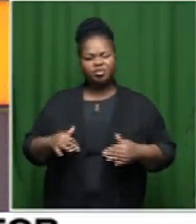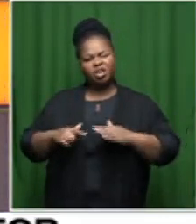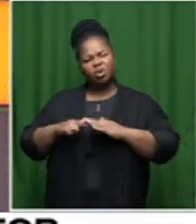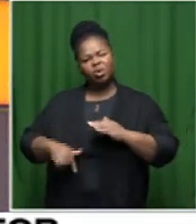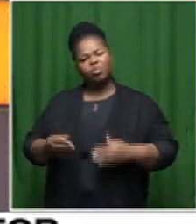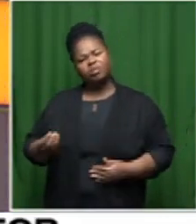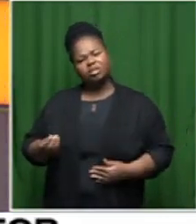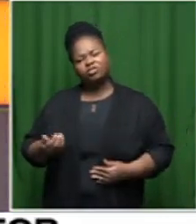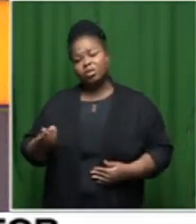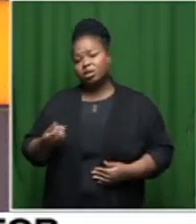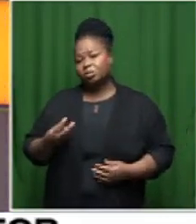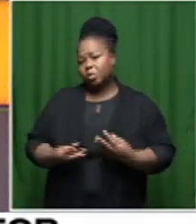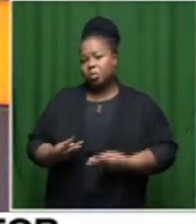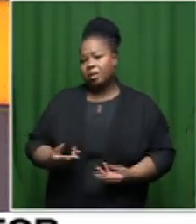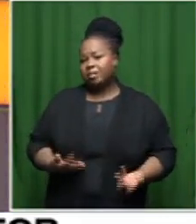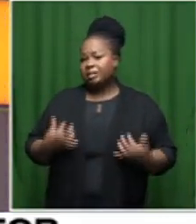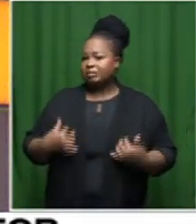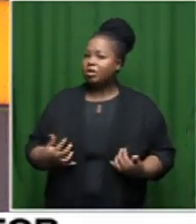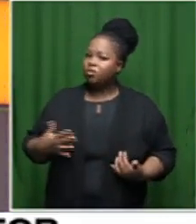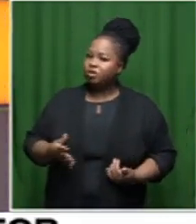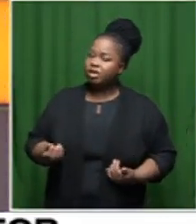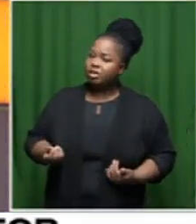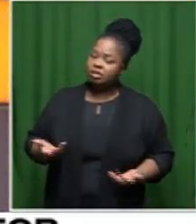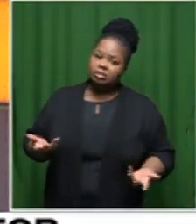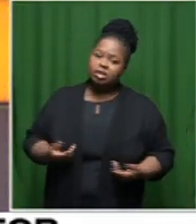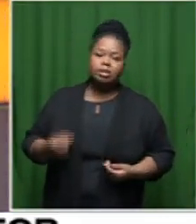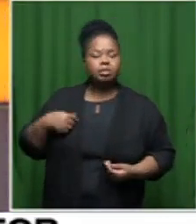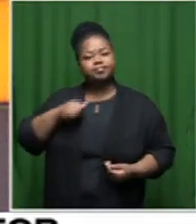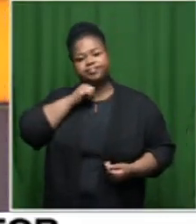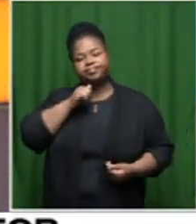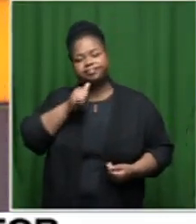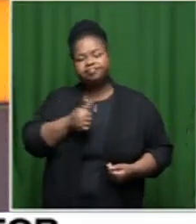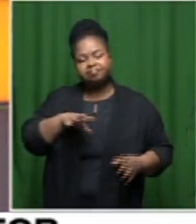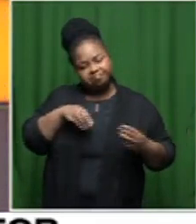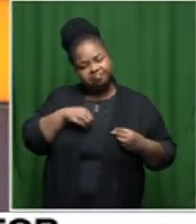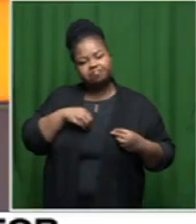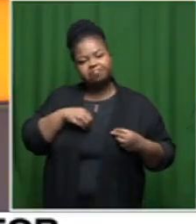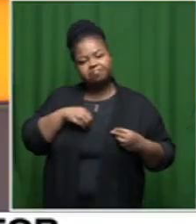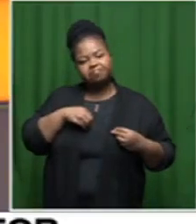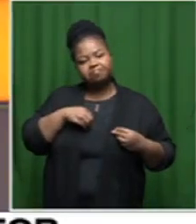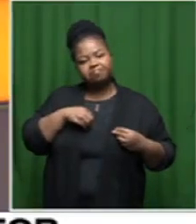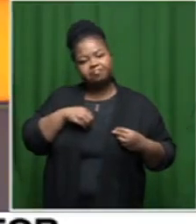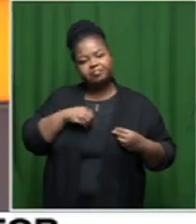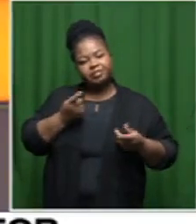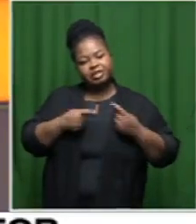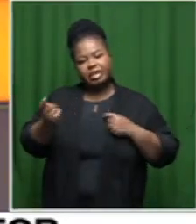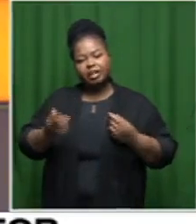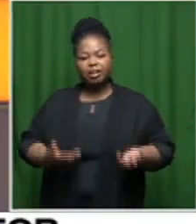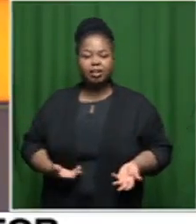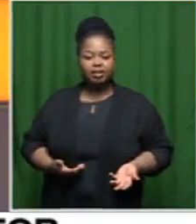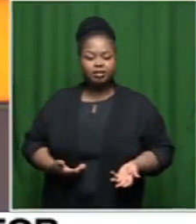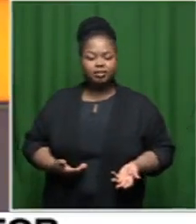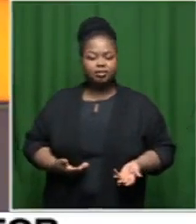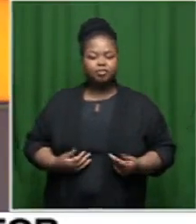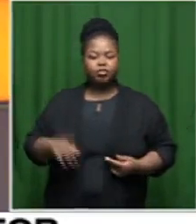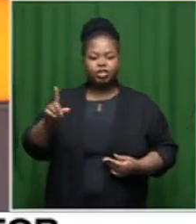low price for their work. And out of desperation, they find themselves selling the price at that, selling the piece at a